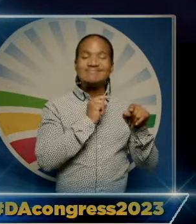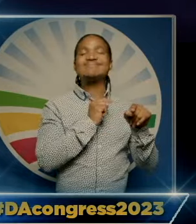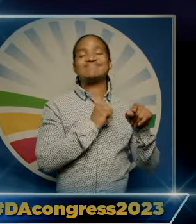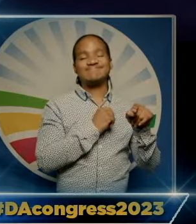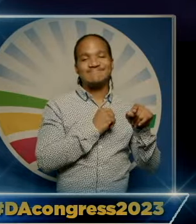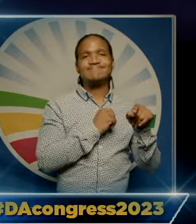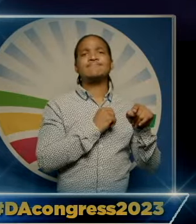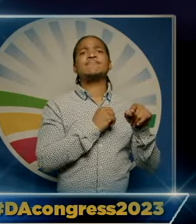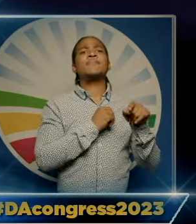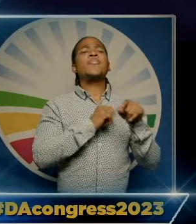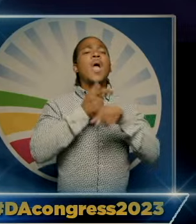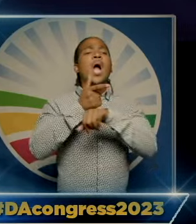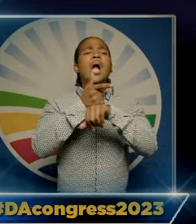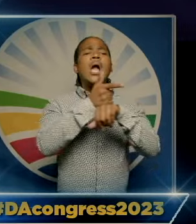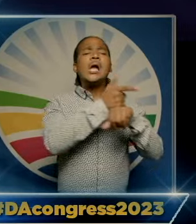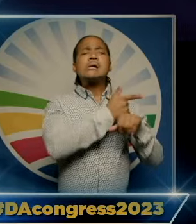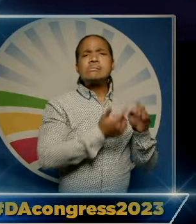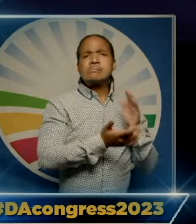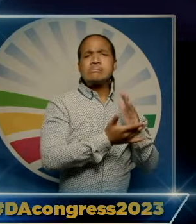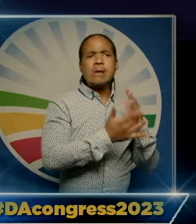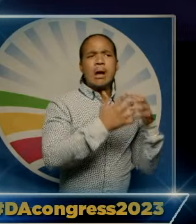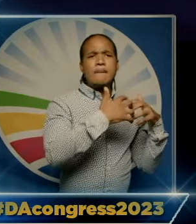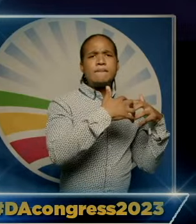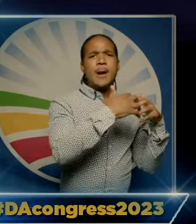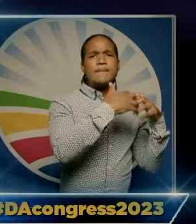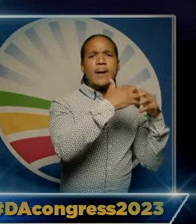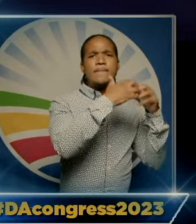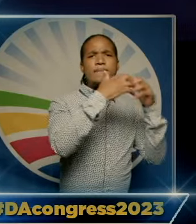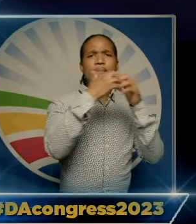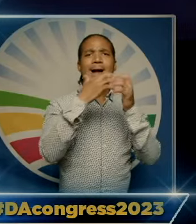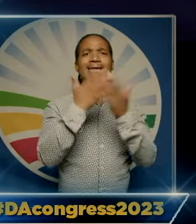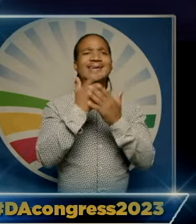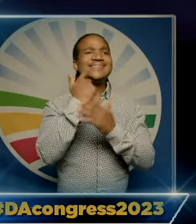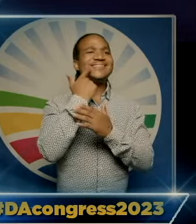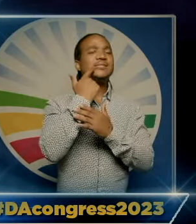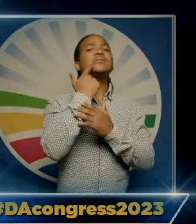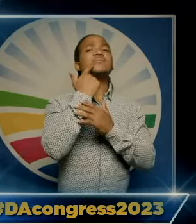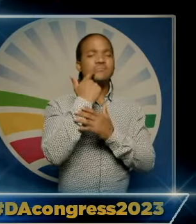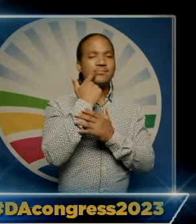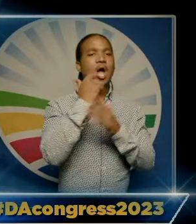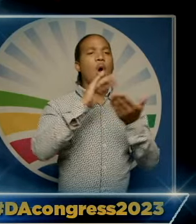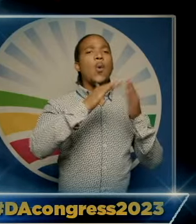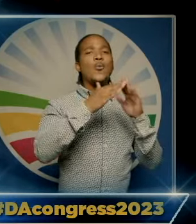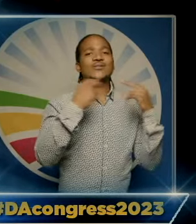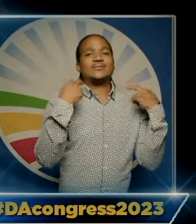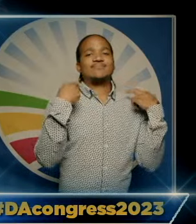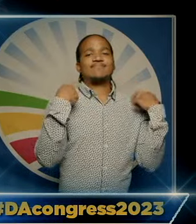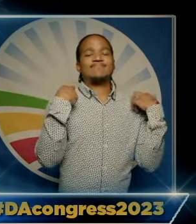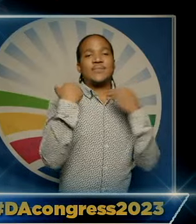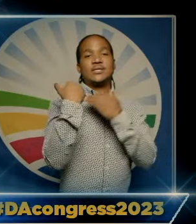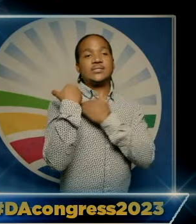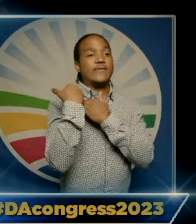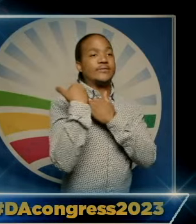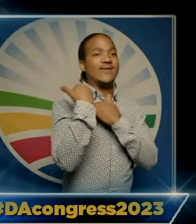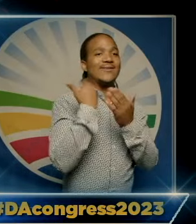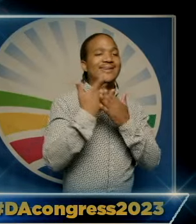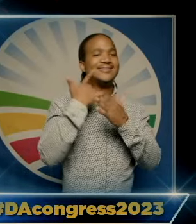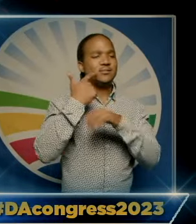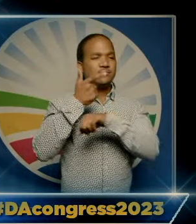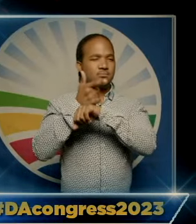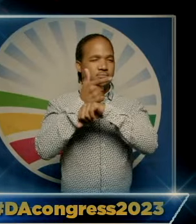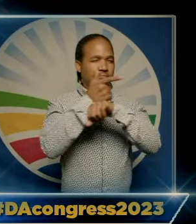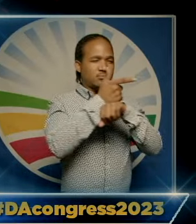and camera technologies have now been added in Midvaal as part of our community safety plan, which has significantly cut down on